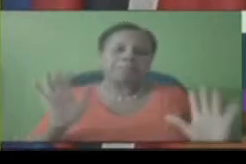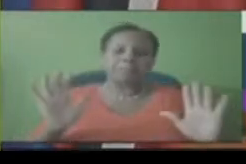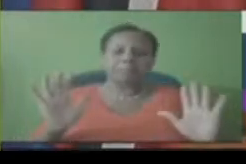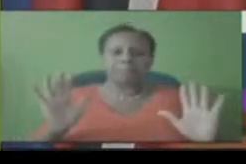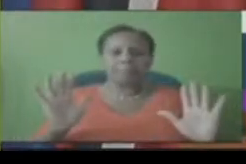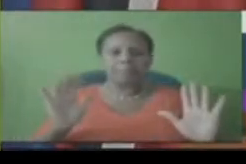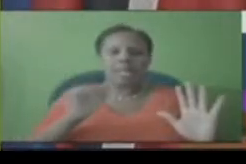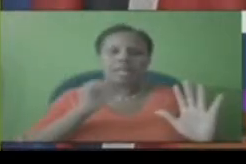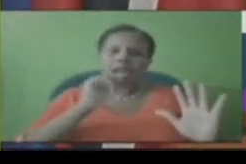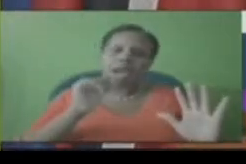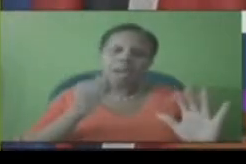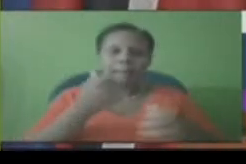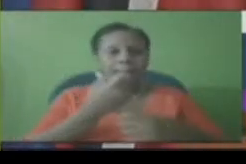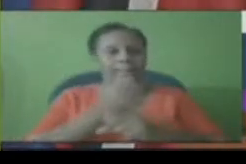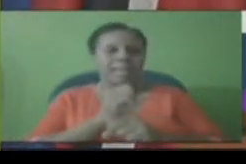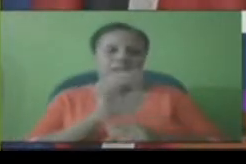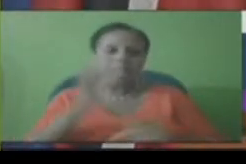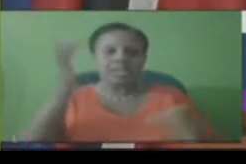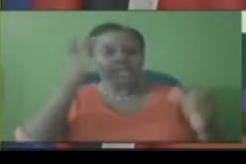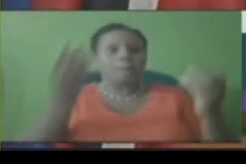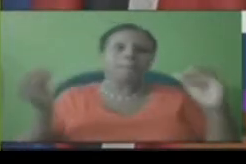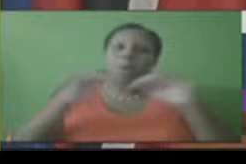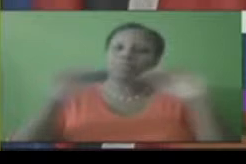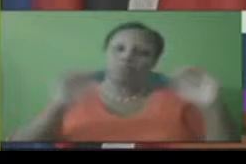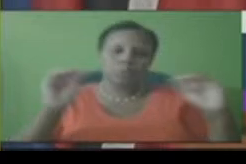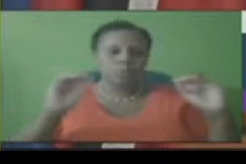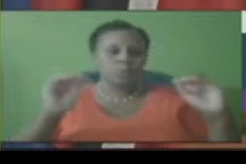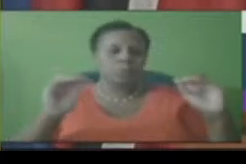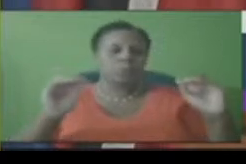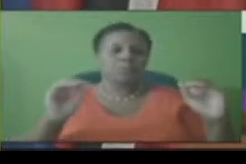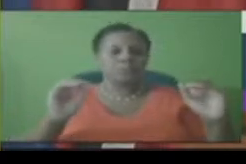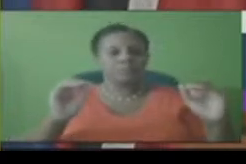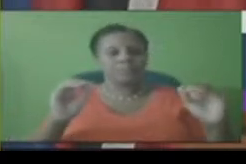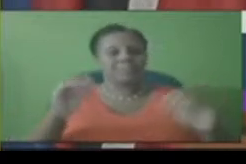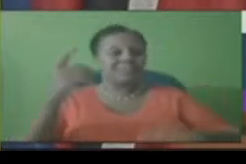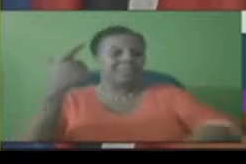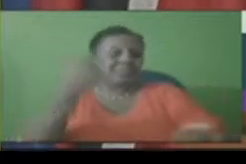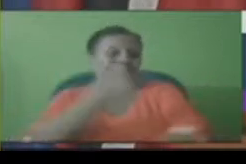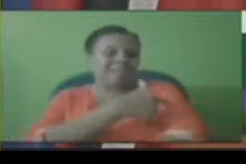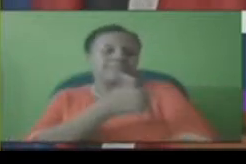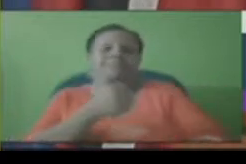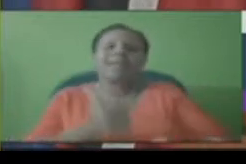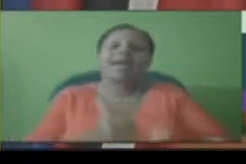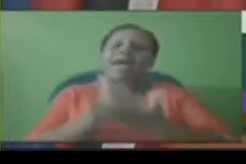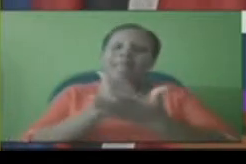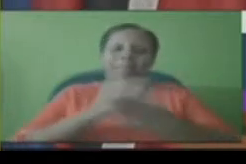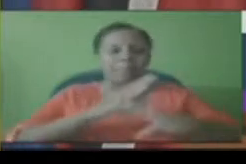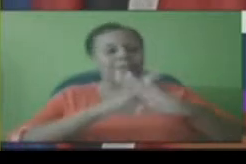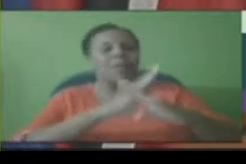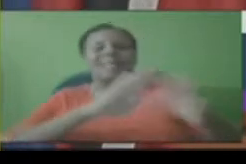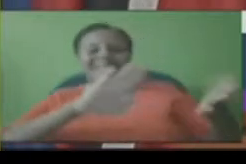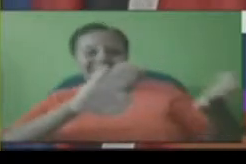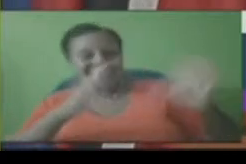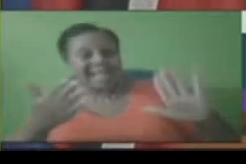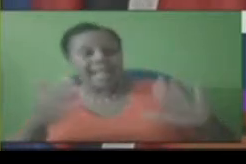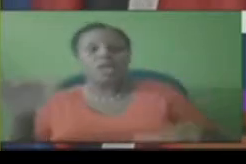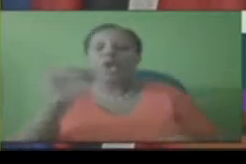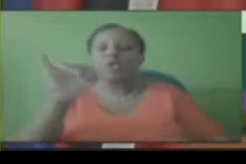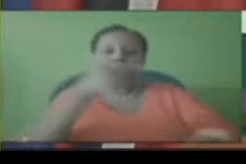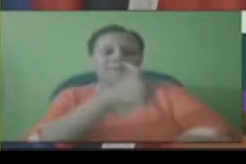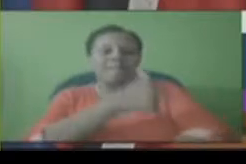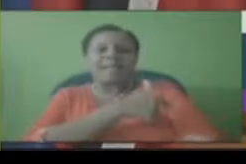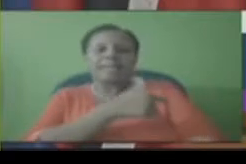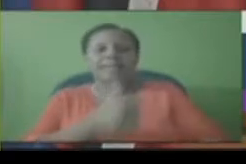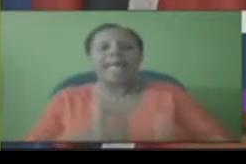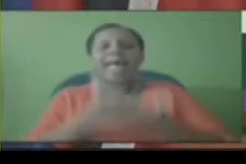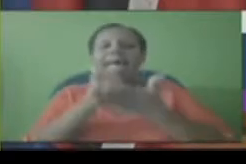So not only mortality, but also morbidity. Just by saying yes